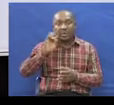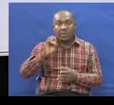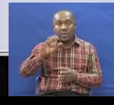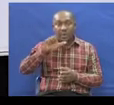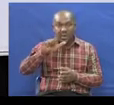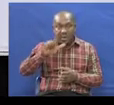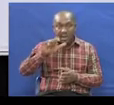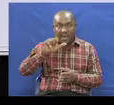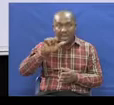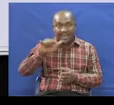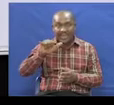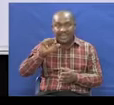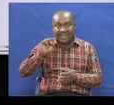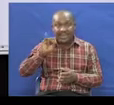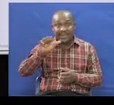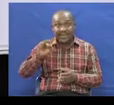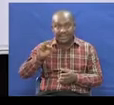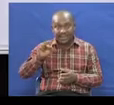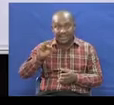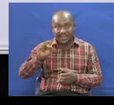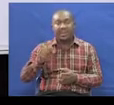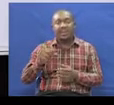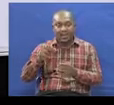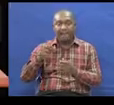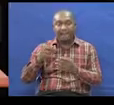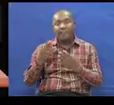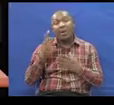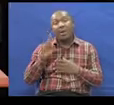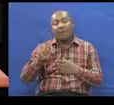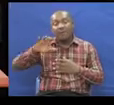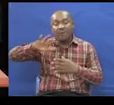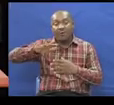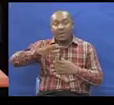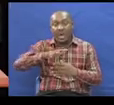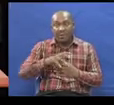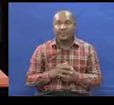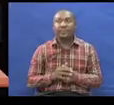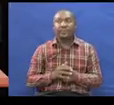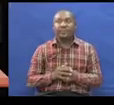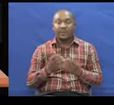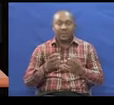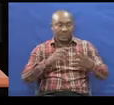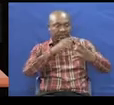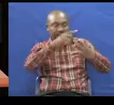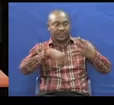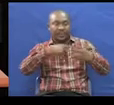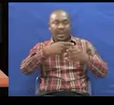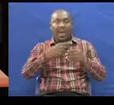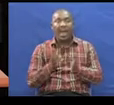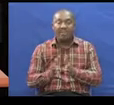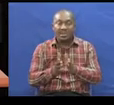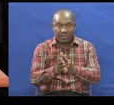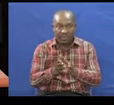Electrolysis of water. So these are the methods that we use to prepare hydrogen in the laboratory. But